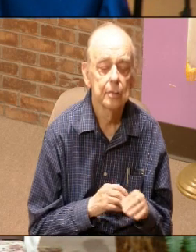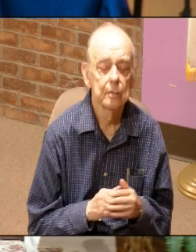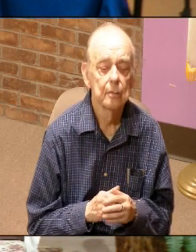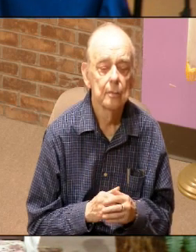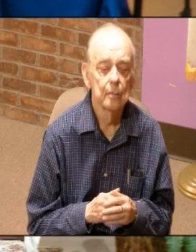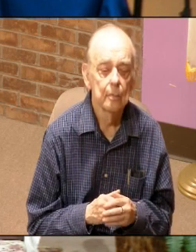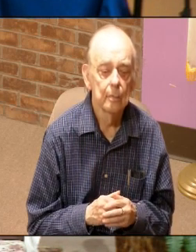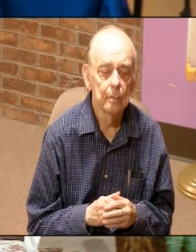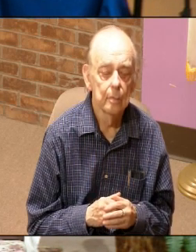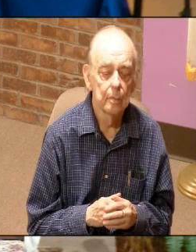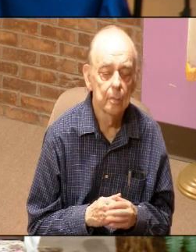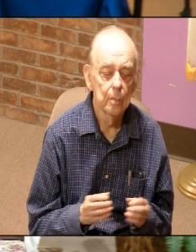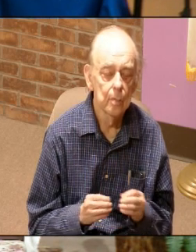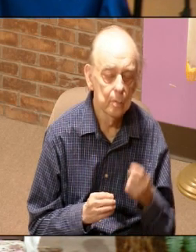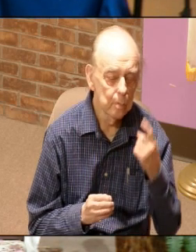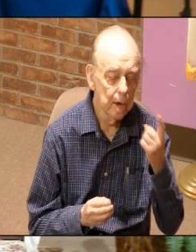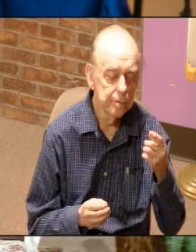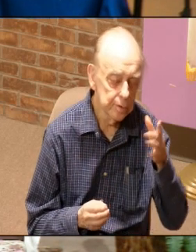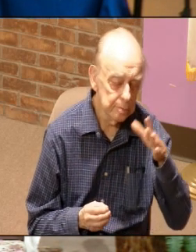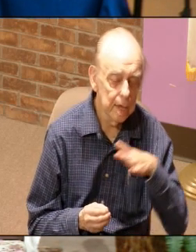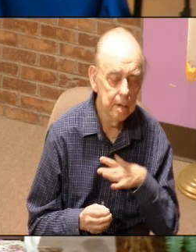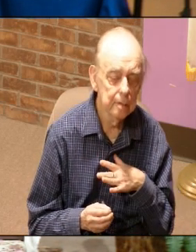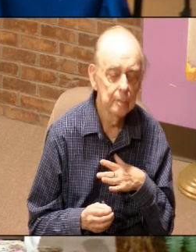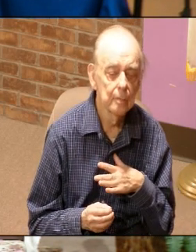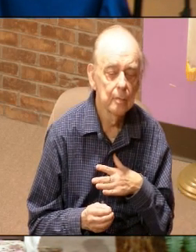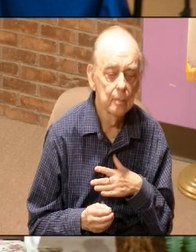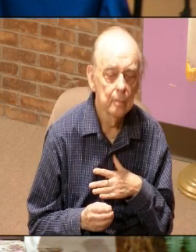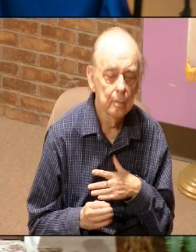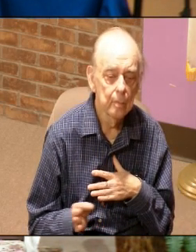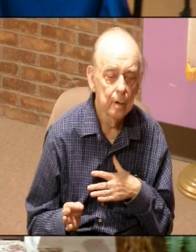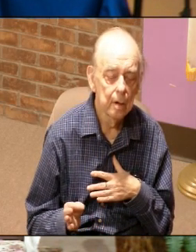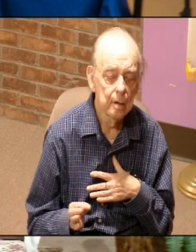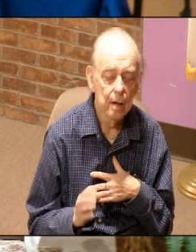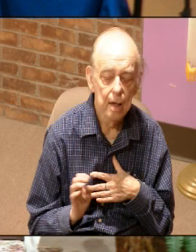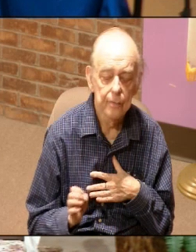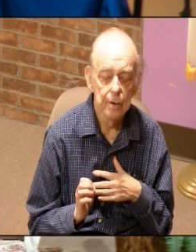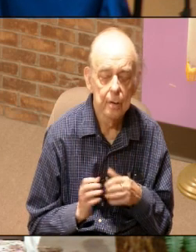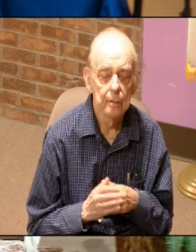The wisest man of ever.